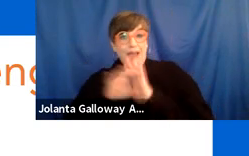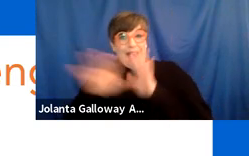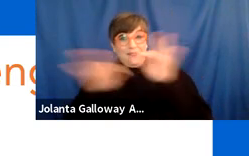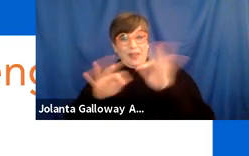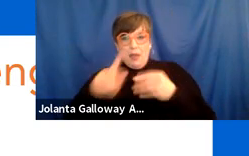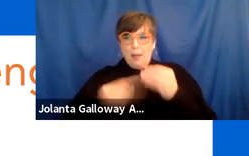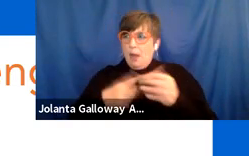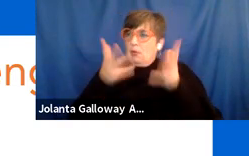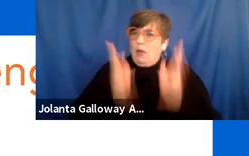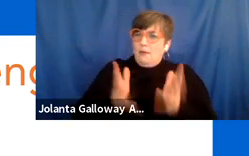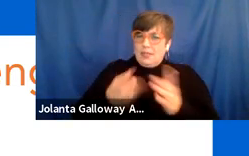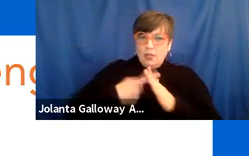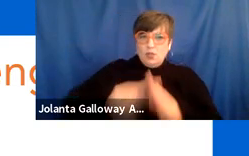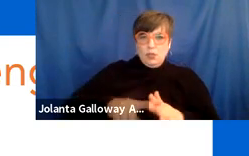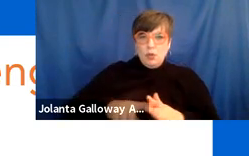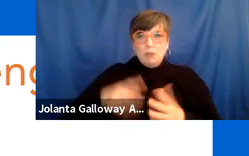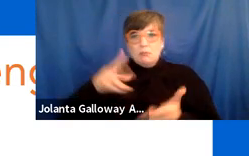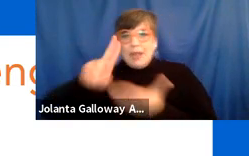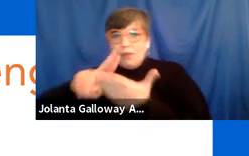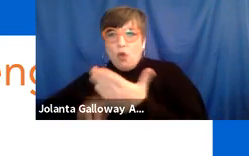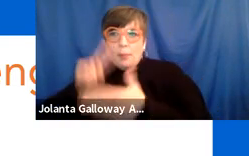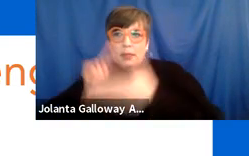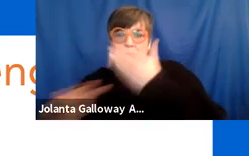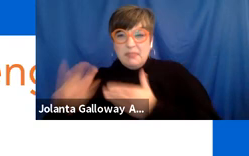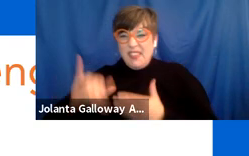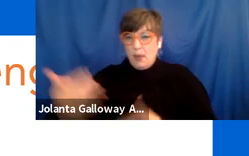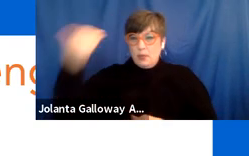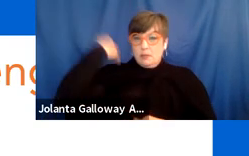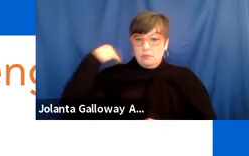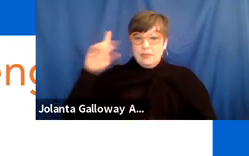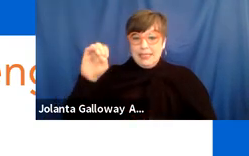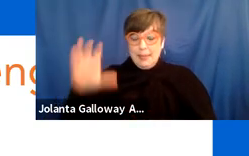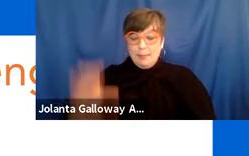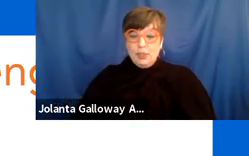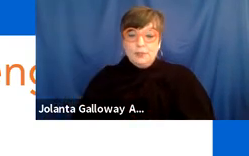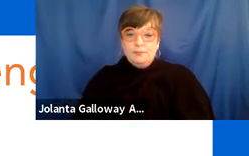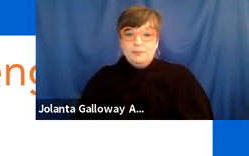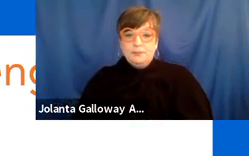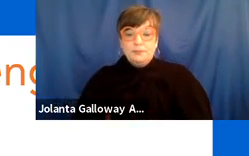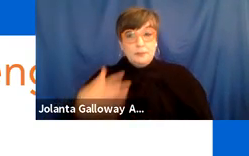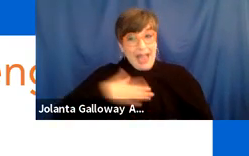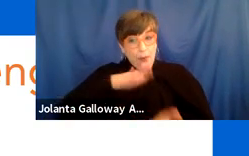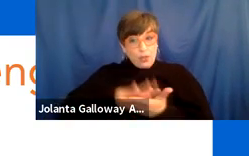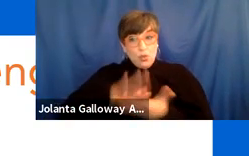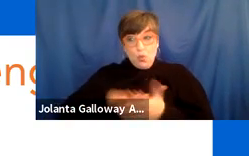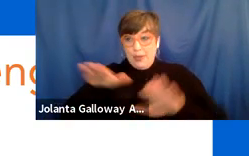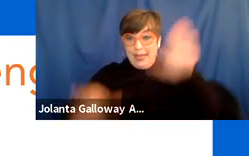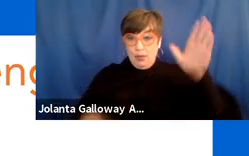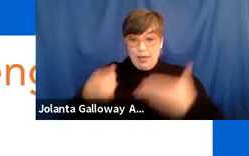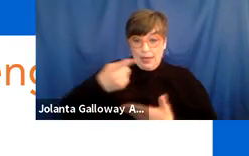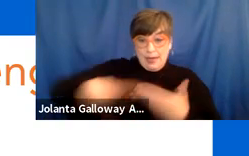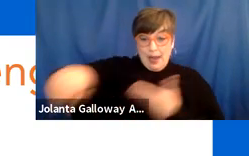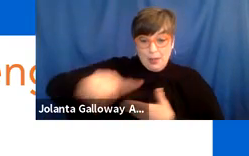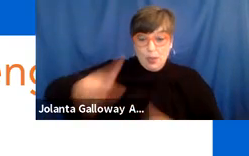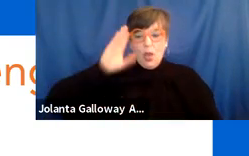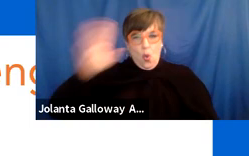projections that we started at the school committee's retreat in December. At our school's hearing next week, we will revisit the